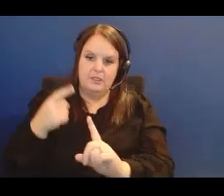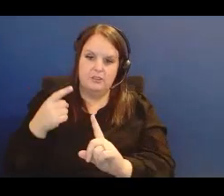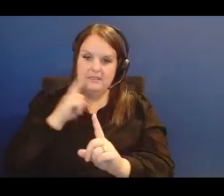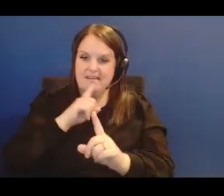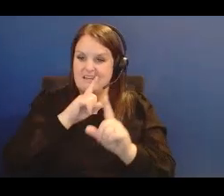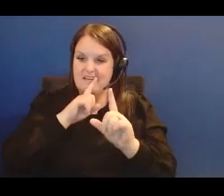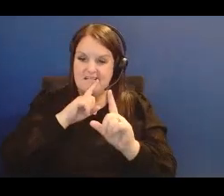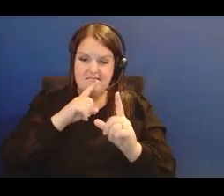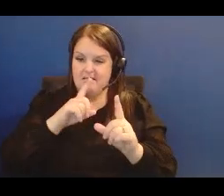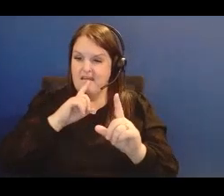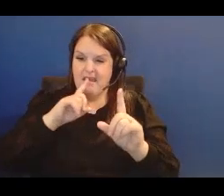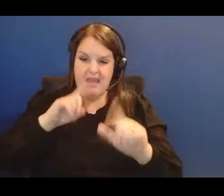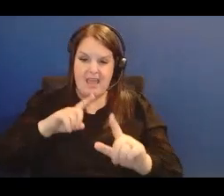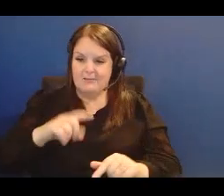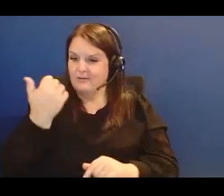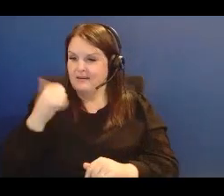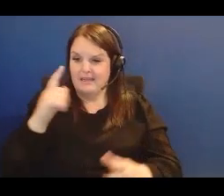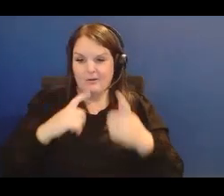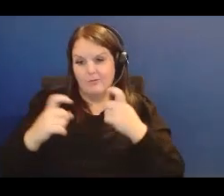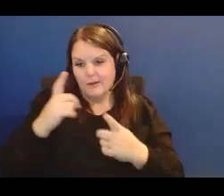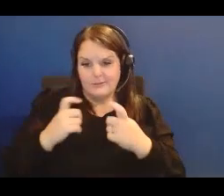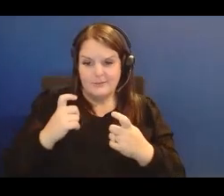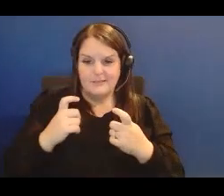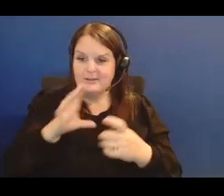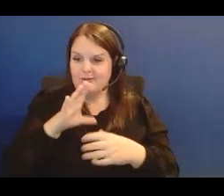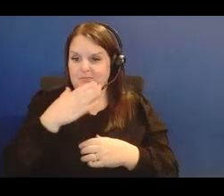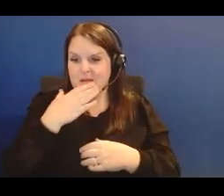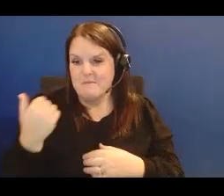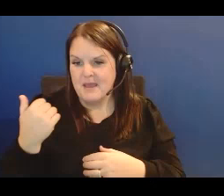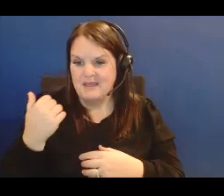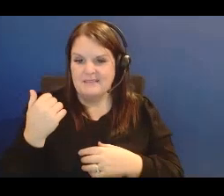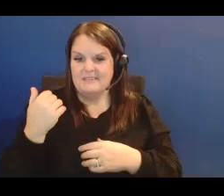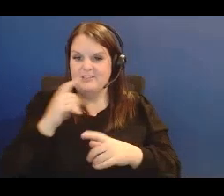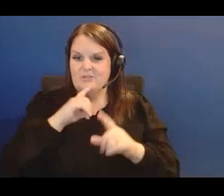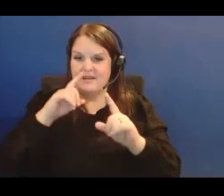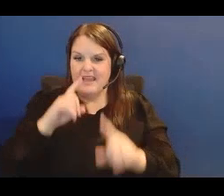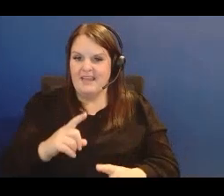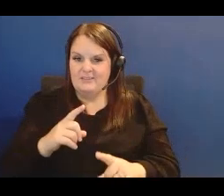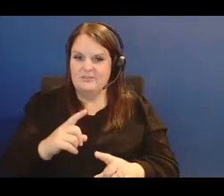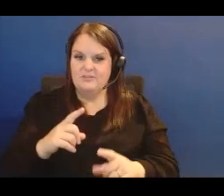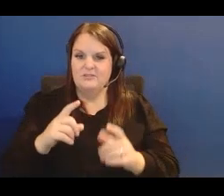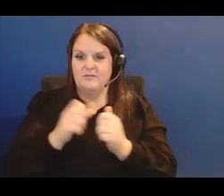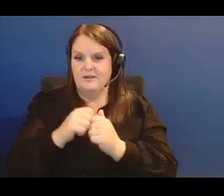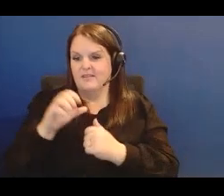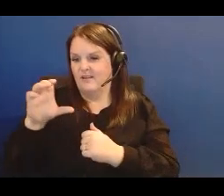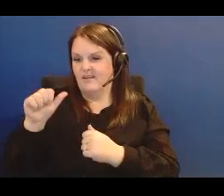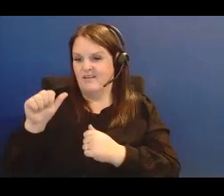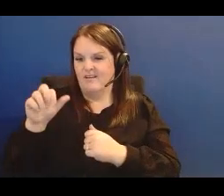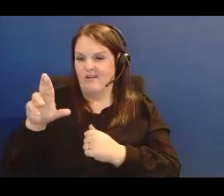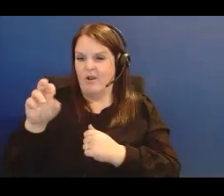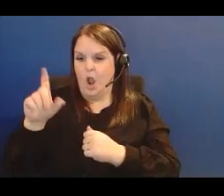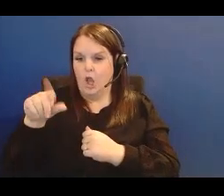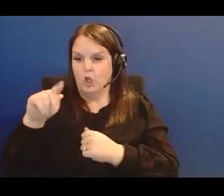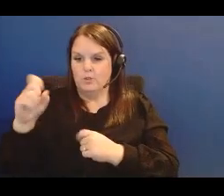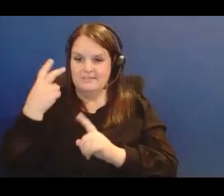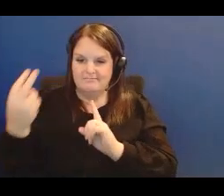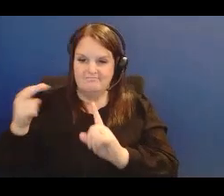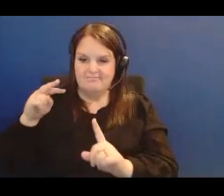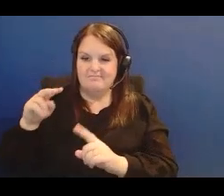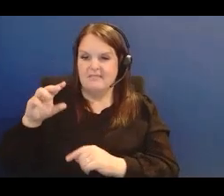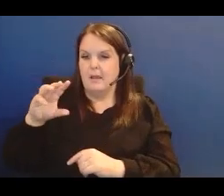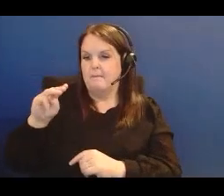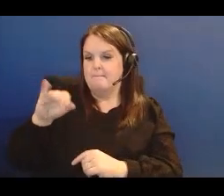answer any questions. I'll do my best to answer on behalf of Carlos or Alex. Ms. Neal was the driving force behind that